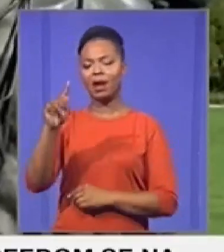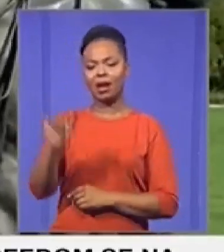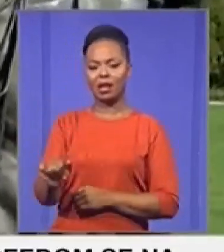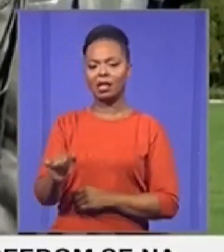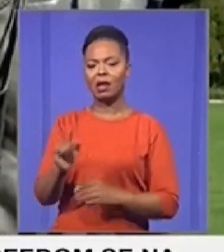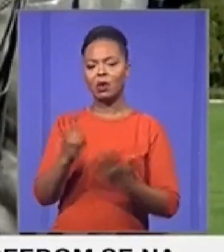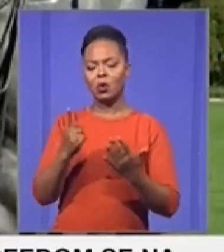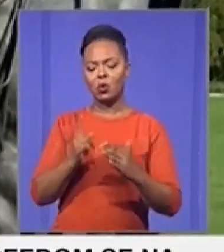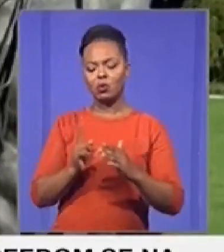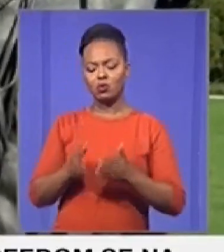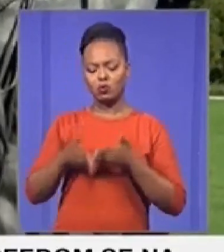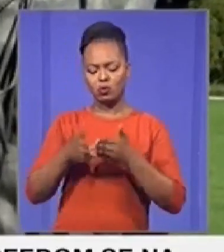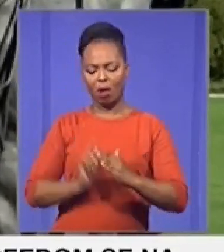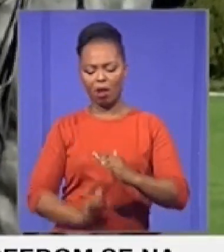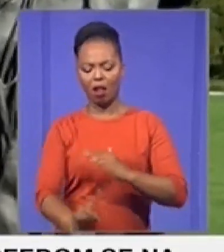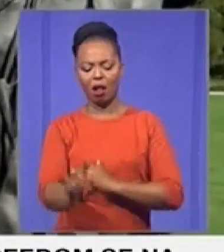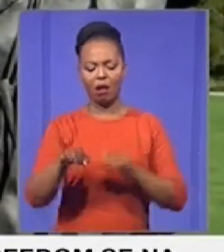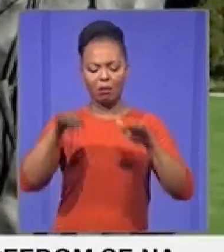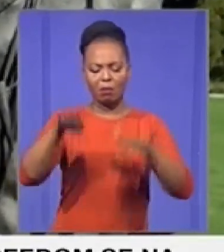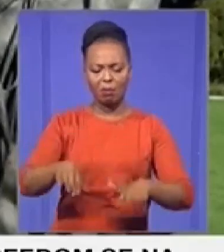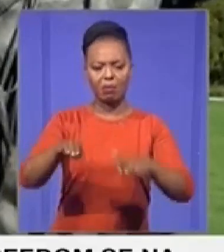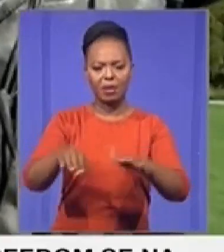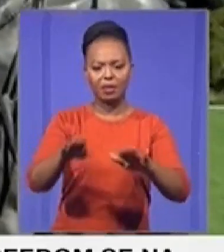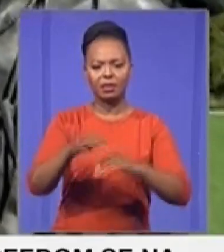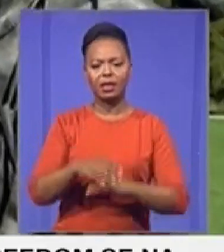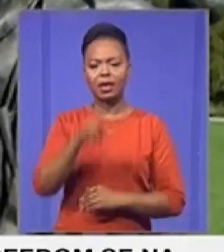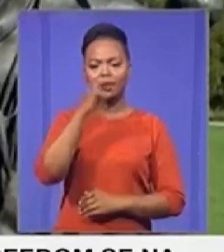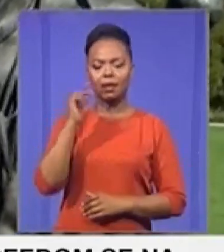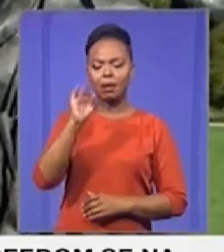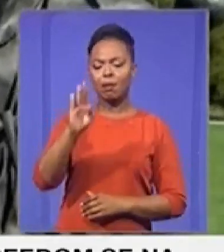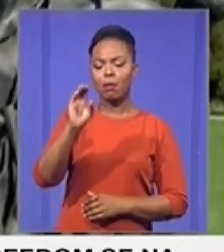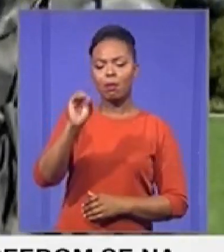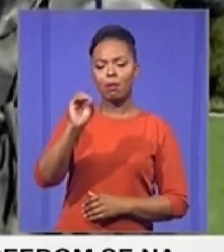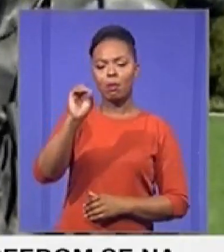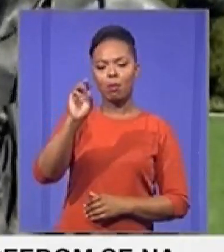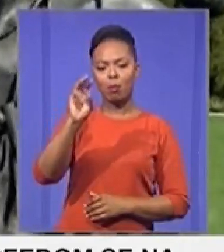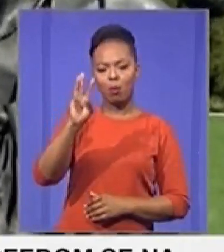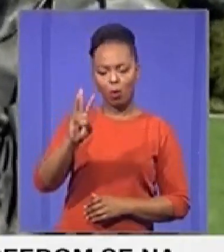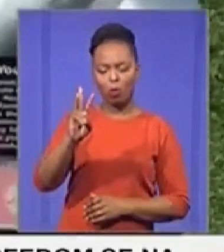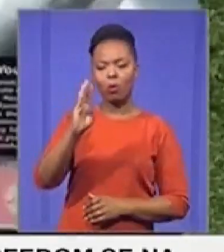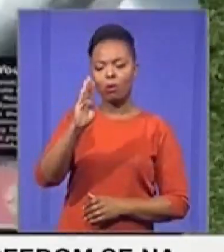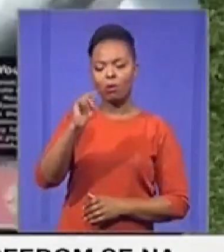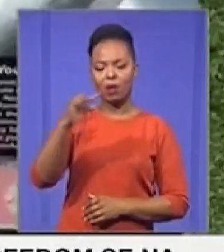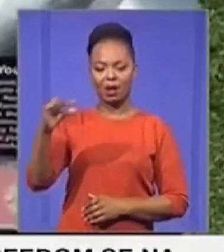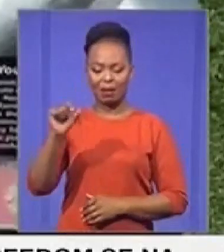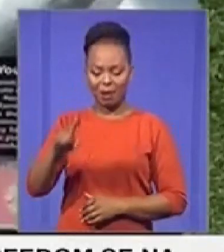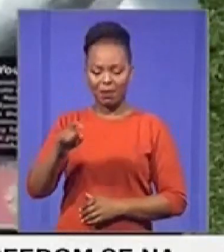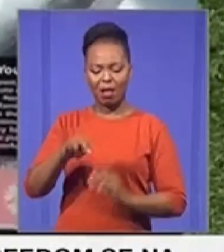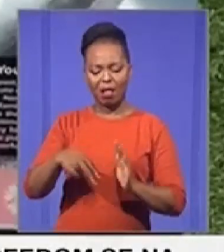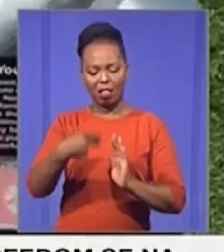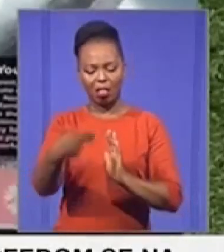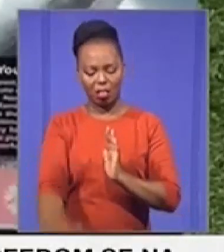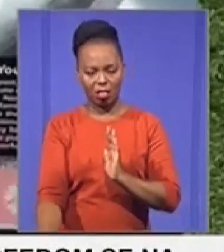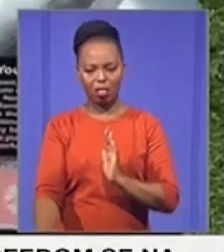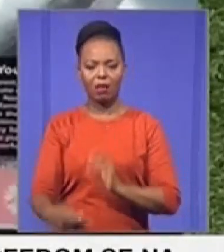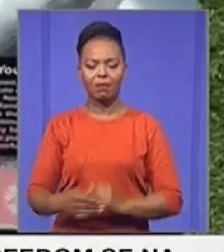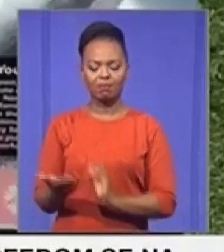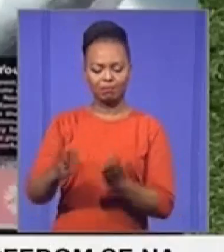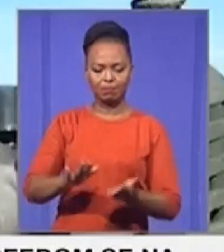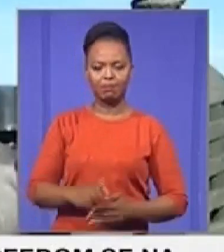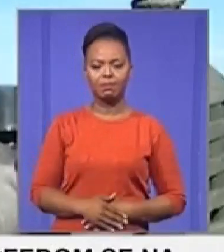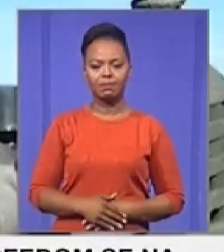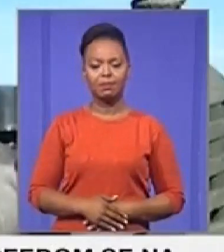drowned in Blauberg Beach. There is a beach here well known as Blauberg. It's where he drowned there. Mehla ya morena Shaka Zulu